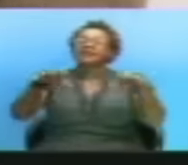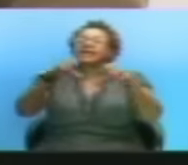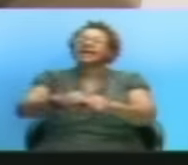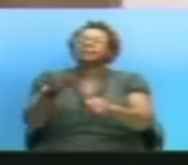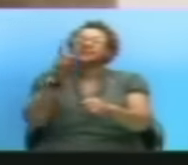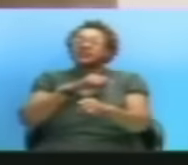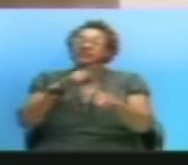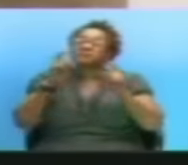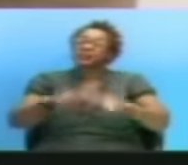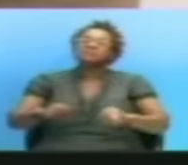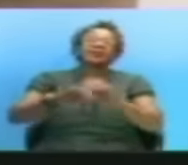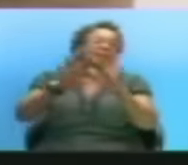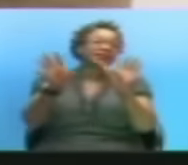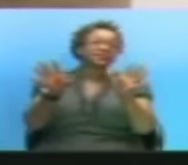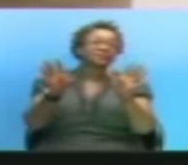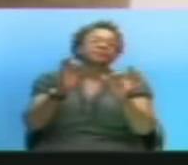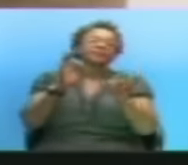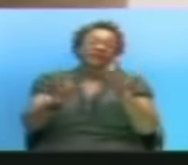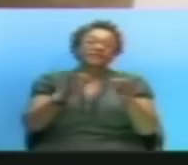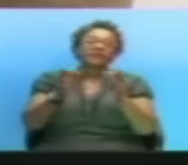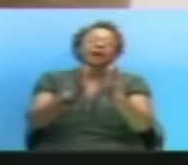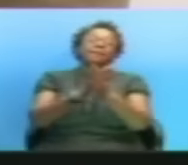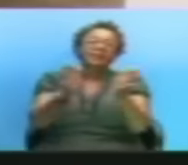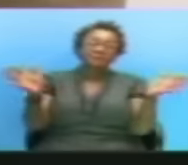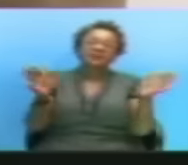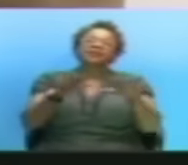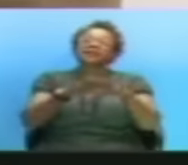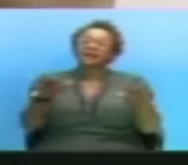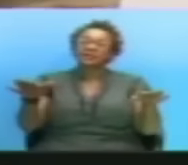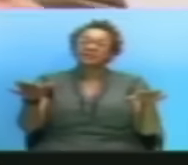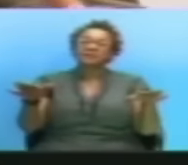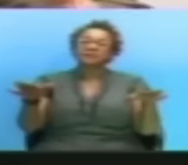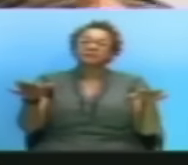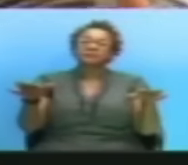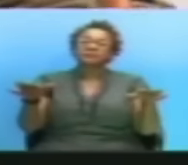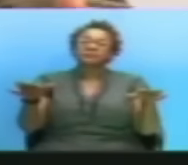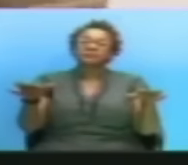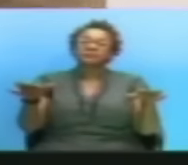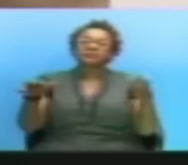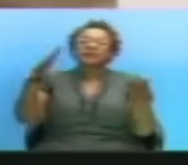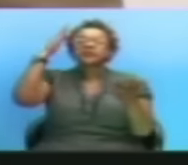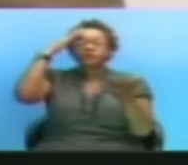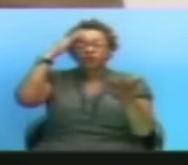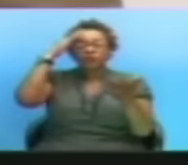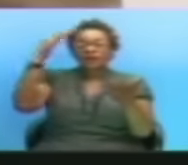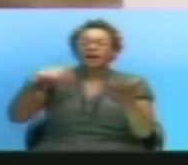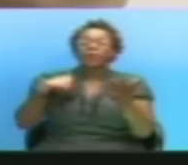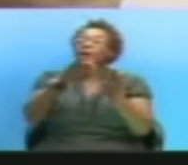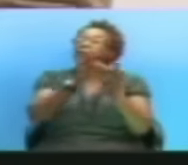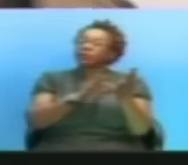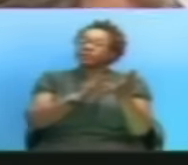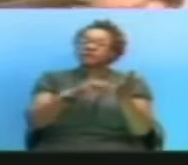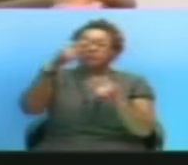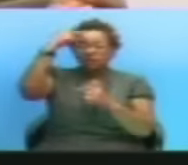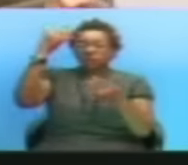it be clear that if a public utility is known and it is in our records, because now